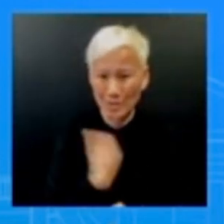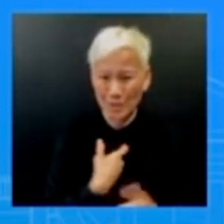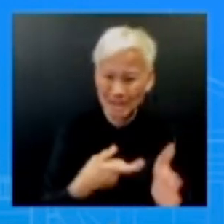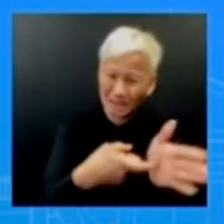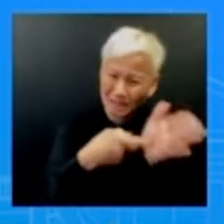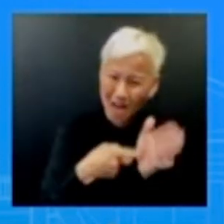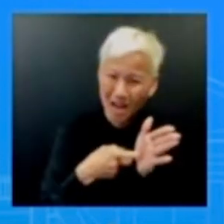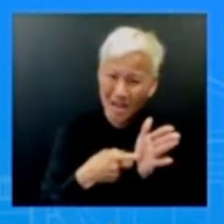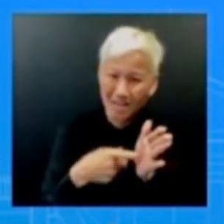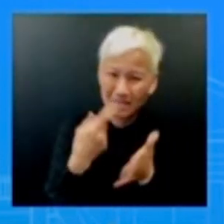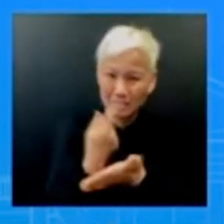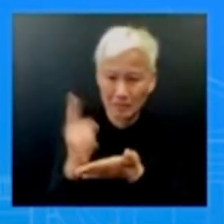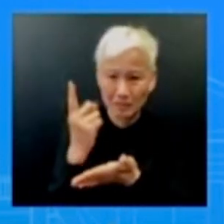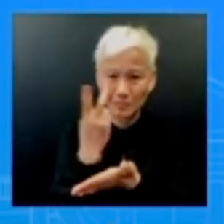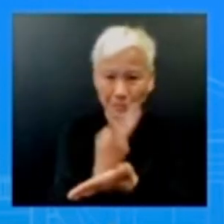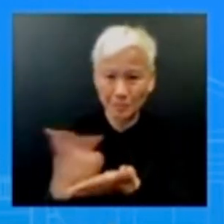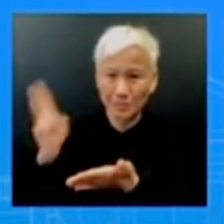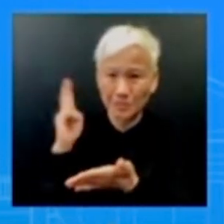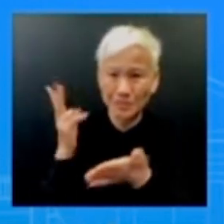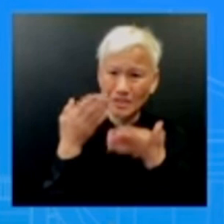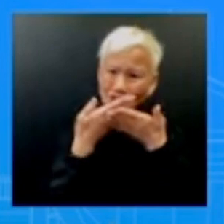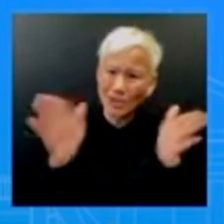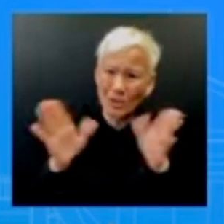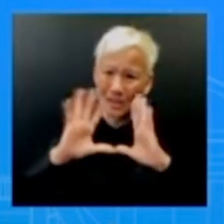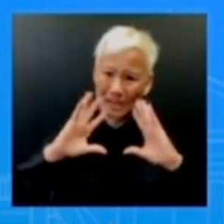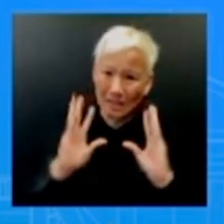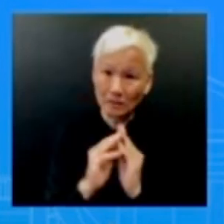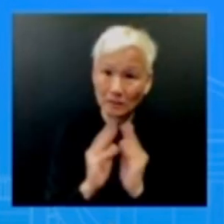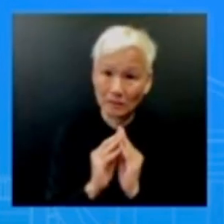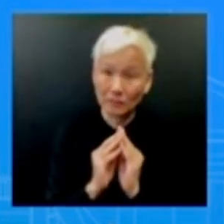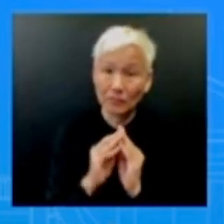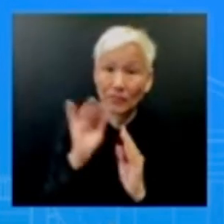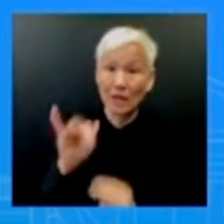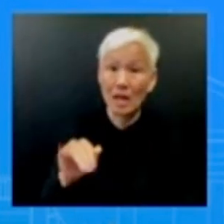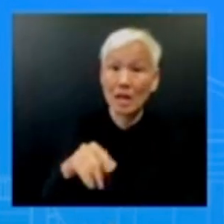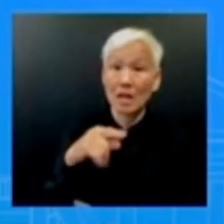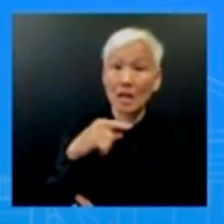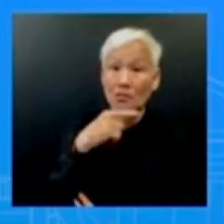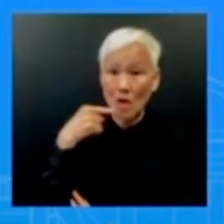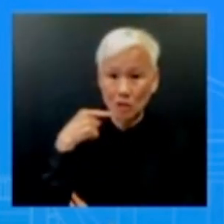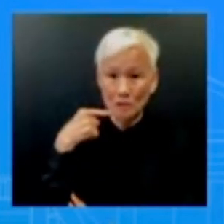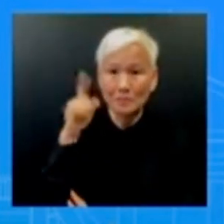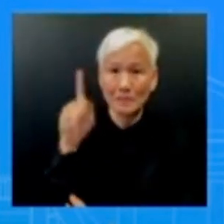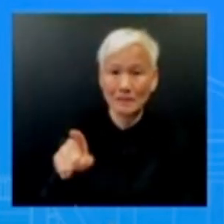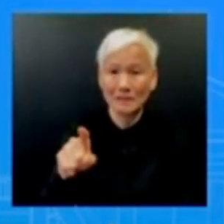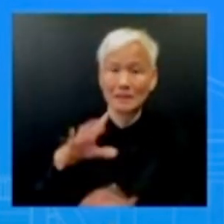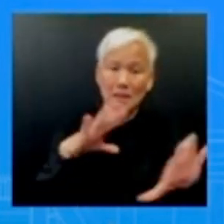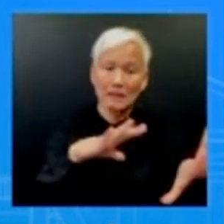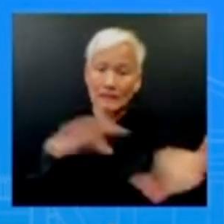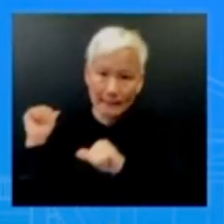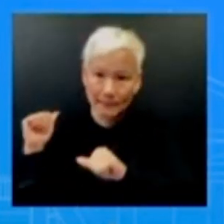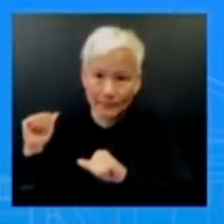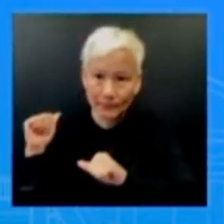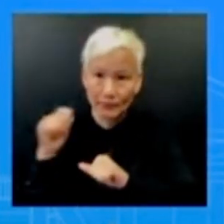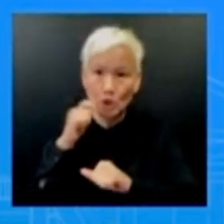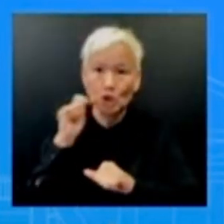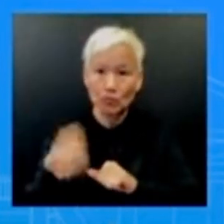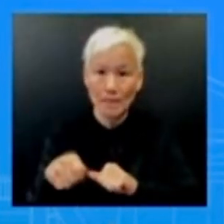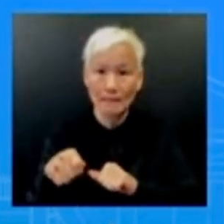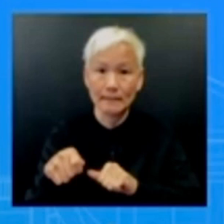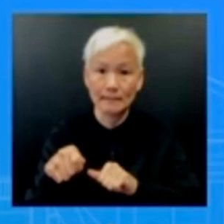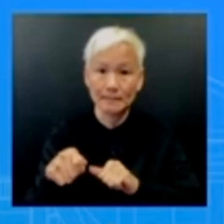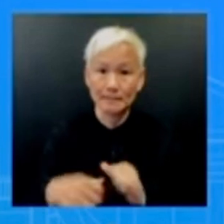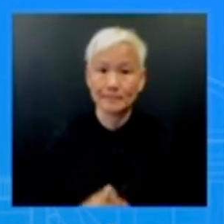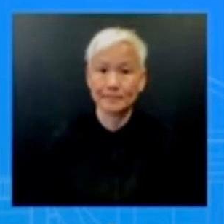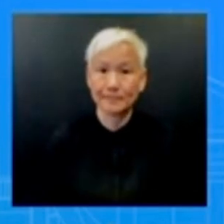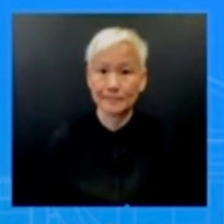Assembly that Russia immediately, completely, and unconditionally withdraw from Ukraine. Efforts to end this conflict must